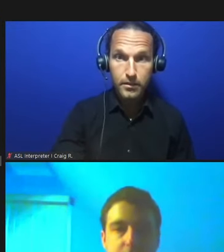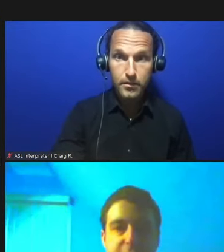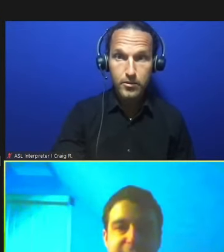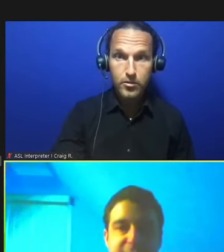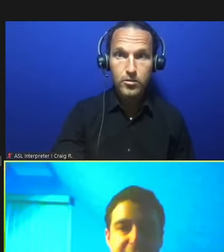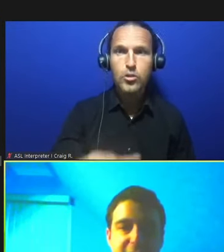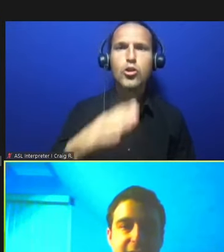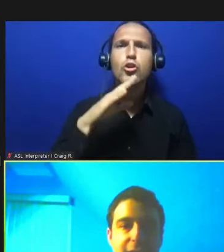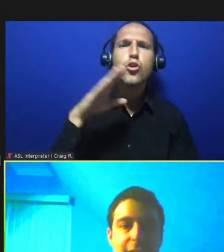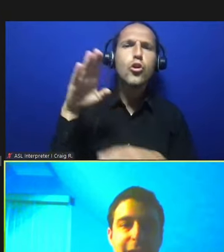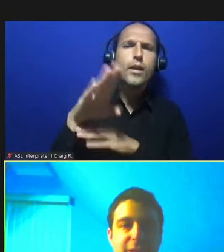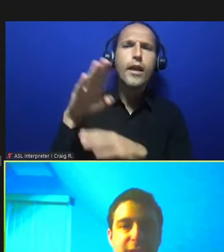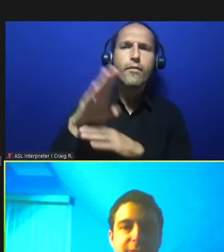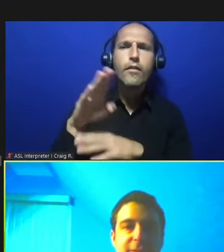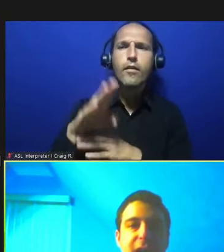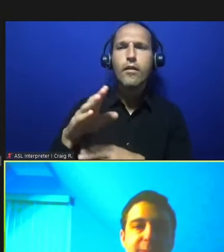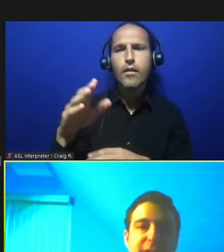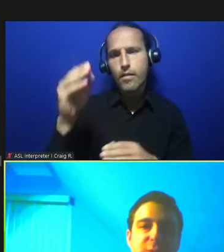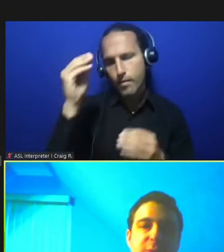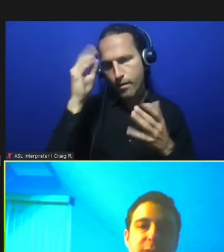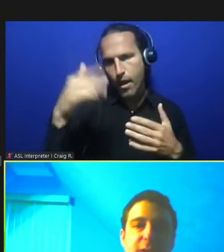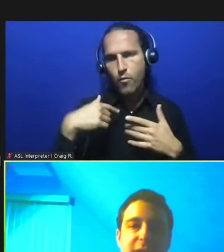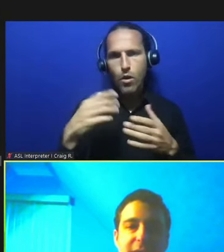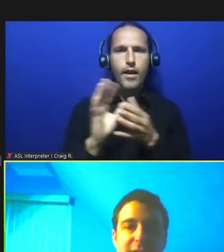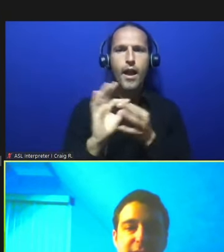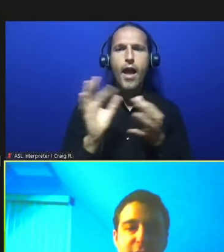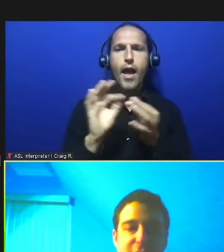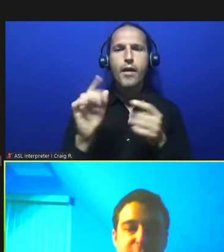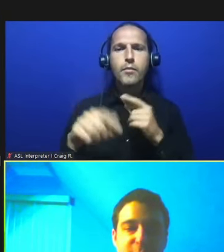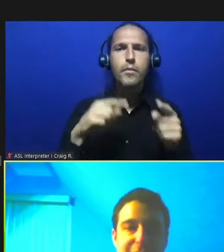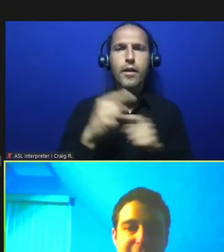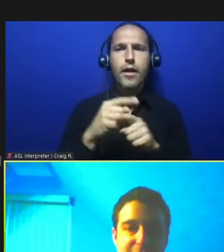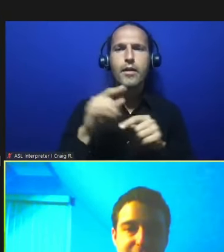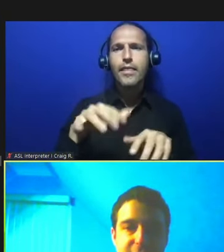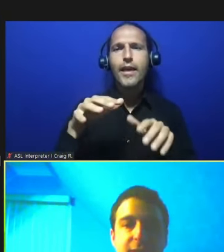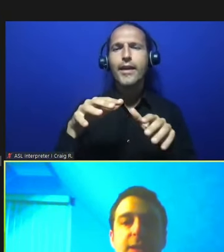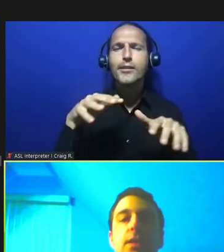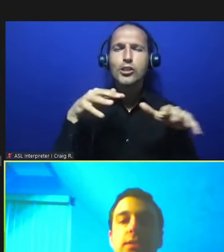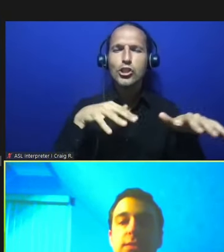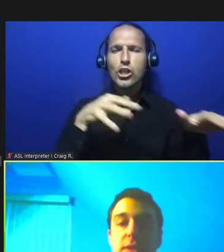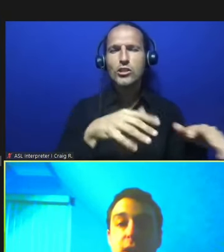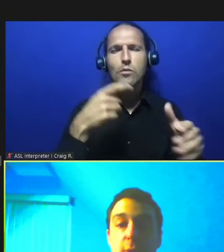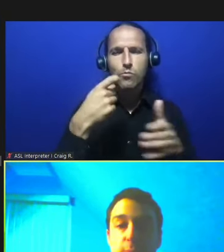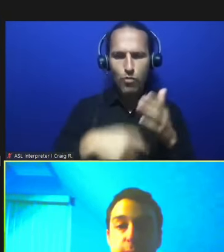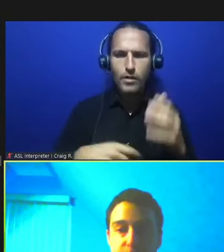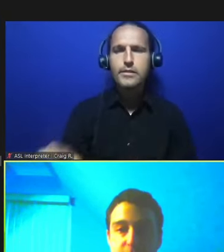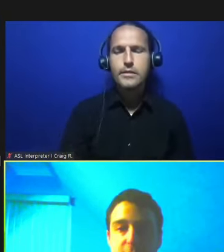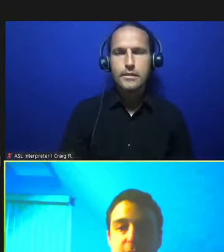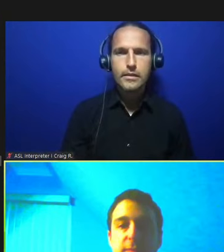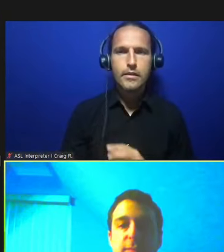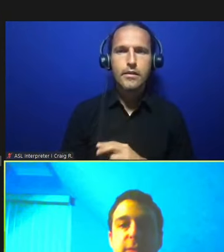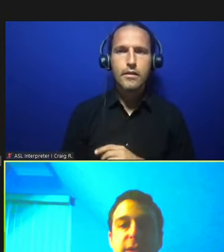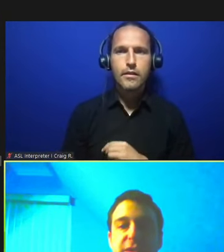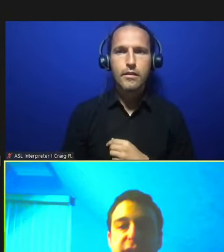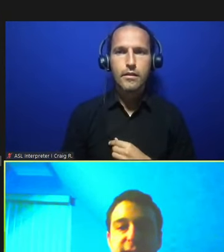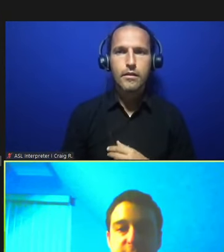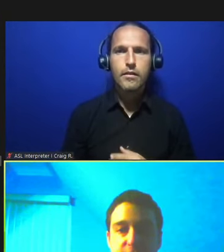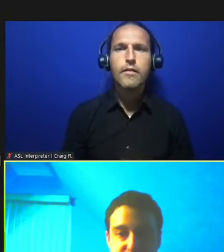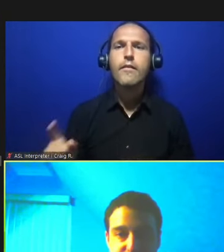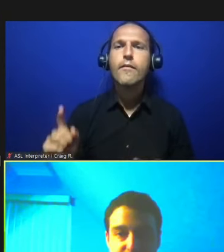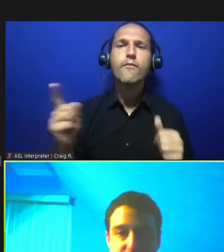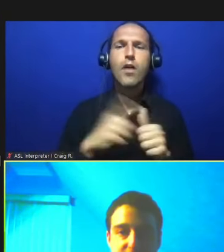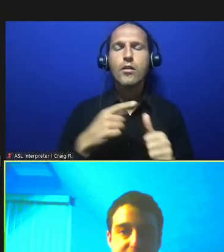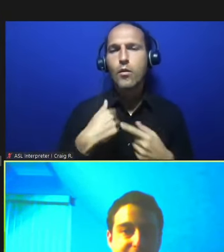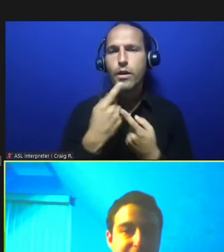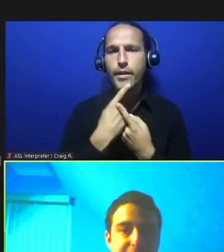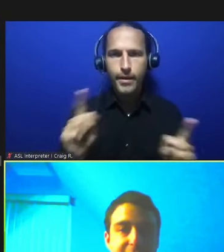Andy? Good evening. I like to give comments regarding congestion pricing. So first things